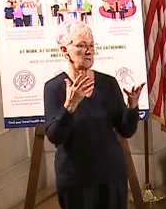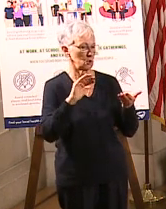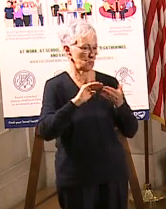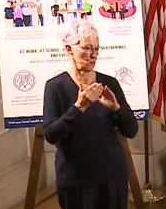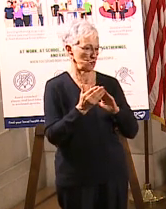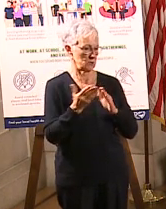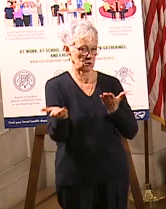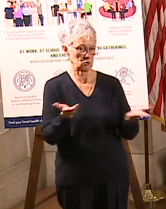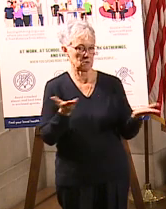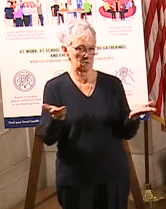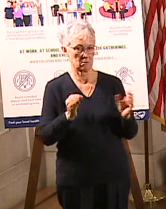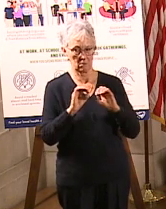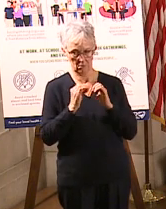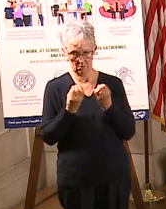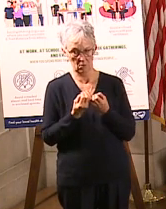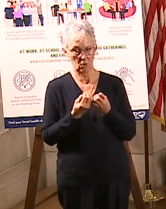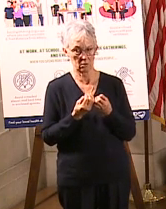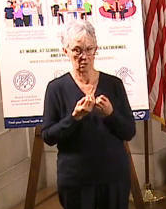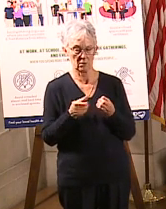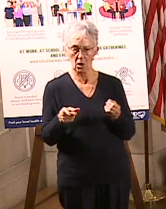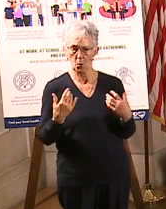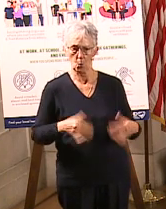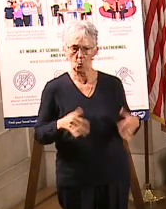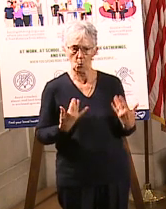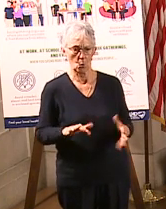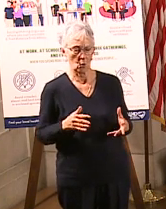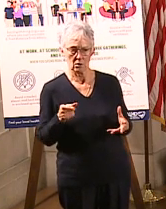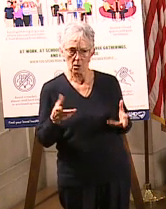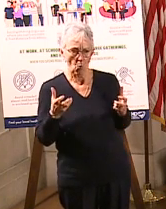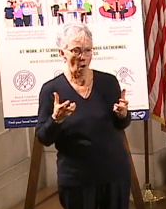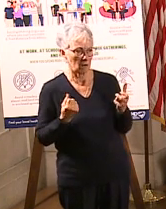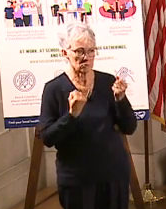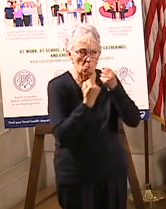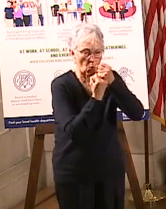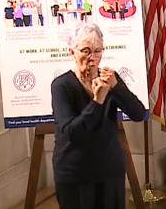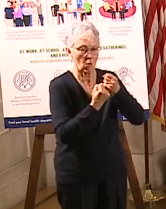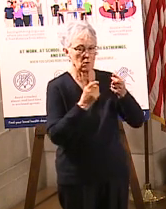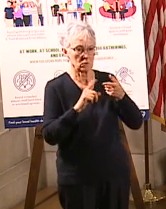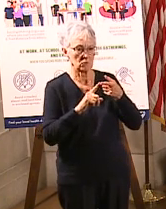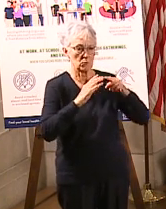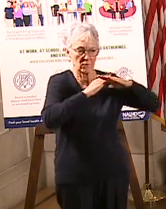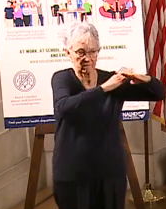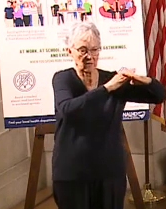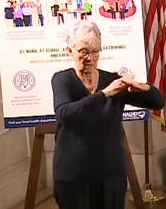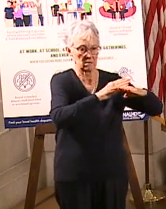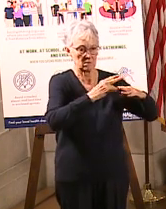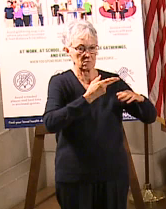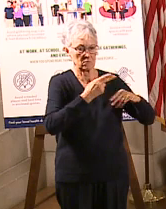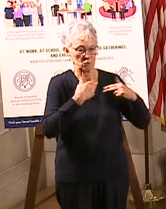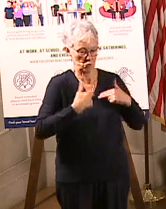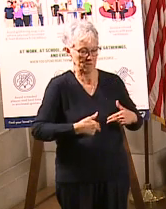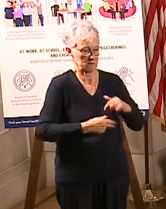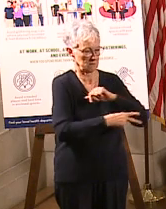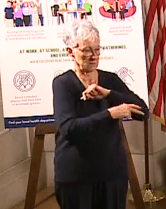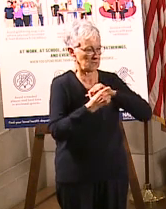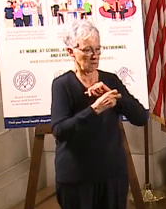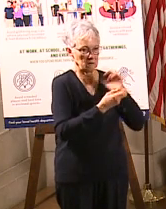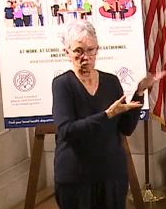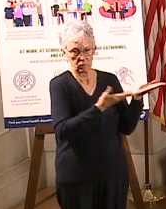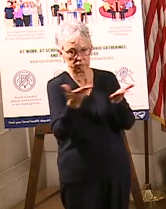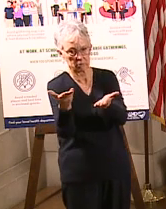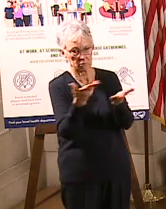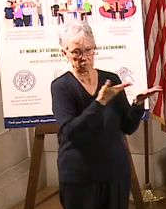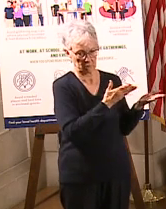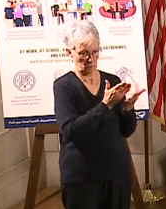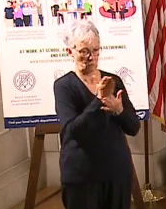that have a real heart for providing the appropriate services for people who are victims of human trafficking. So